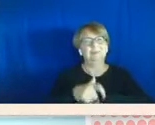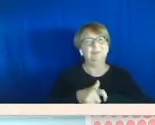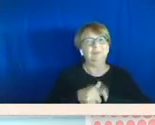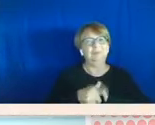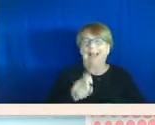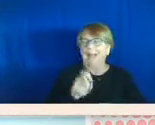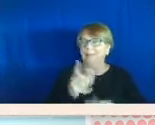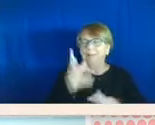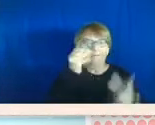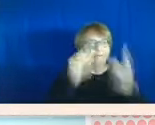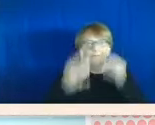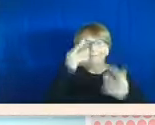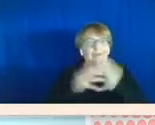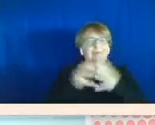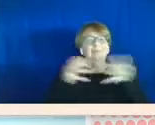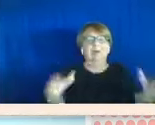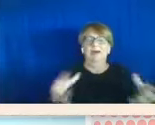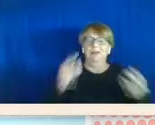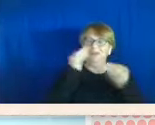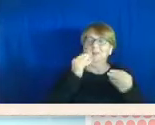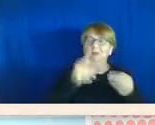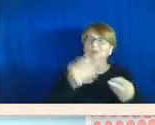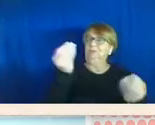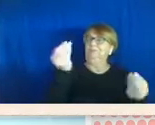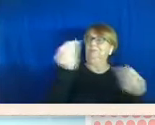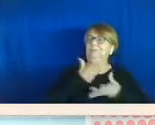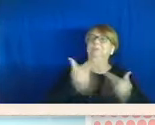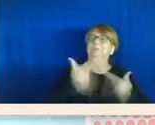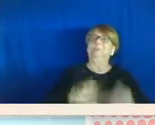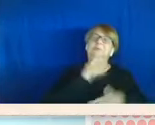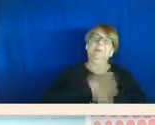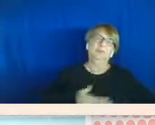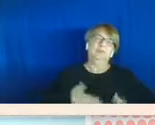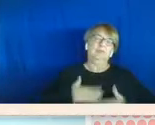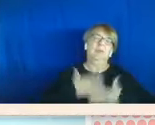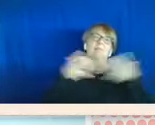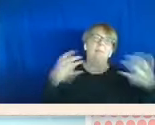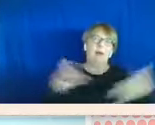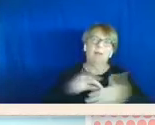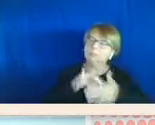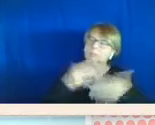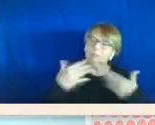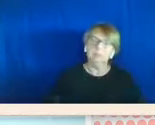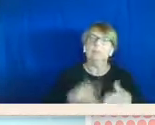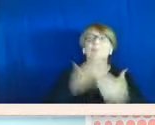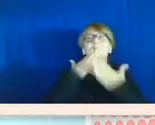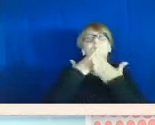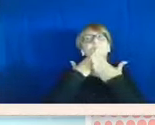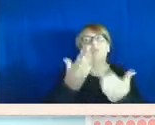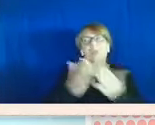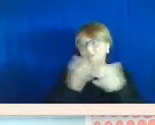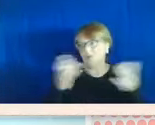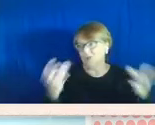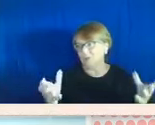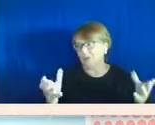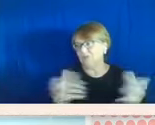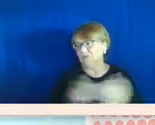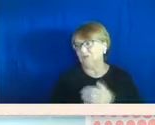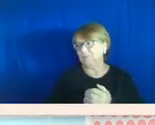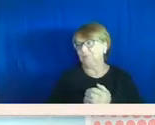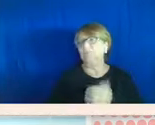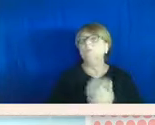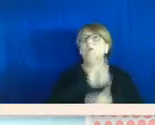information as you gave us. We really do appreciate it. Really substantive. And thank you very much. Jeremy, do you want to